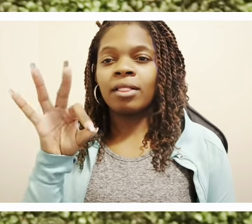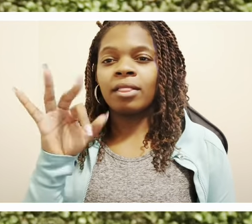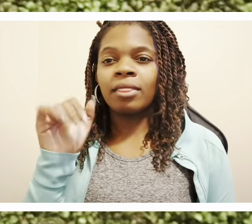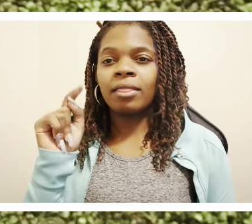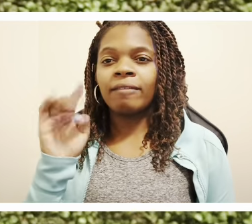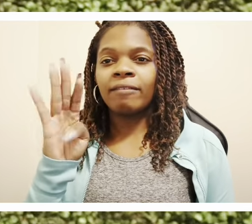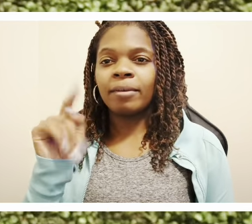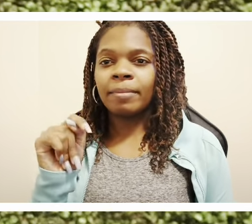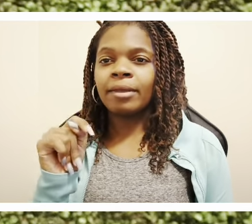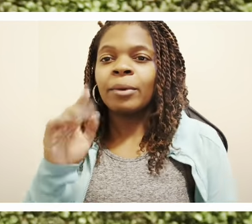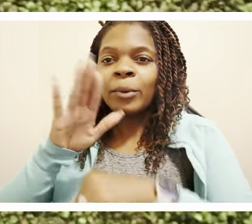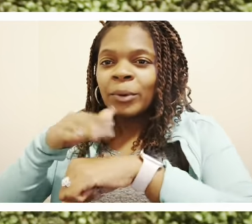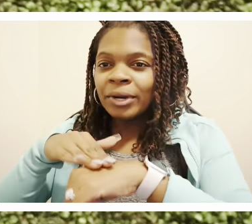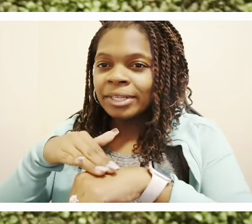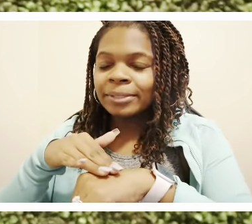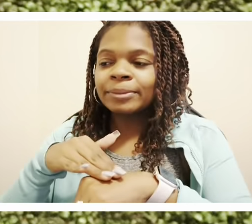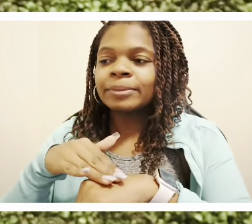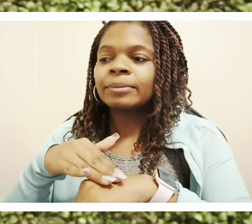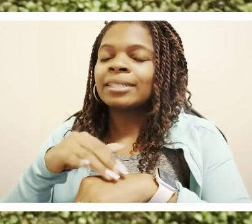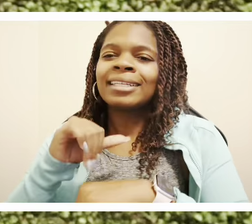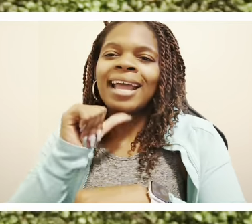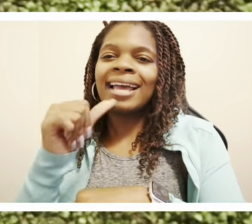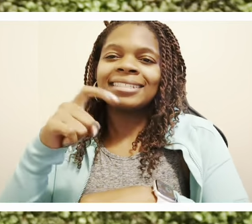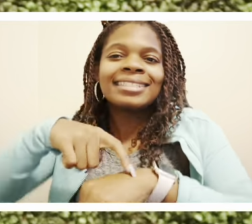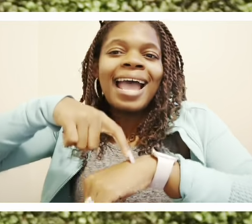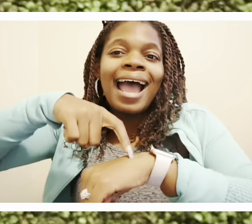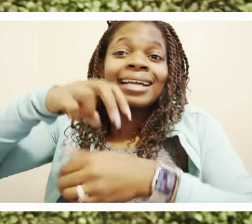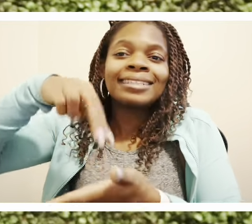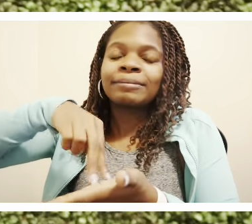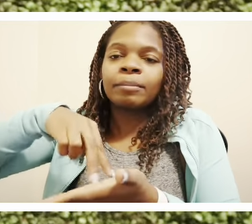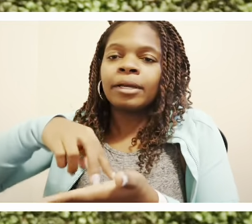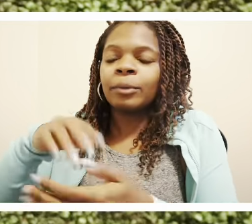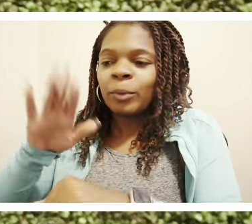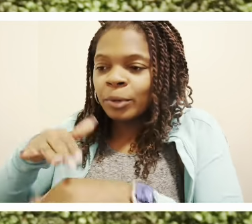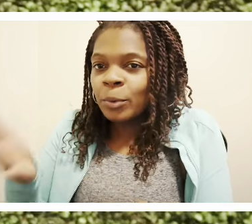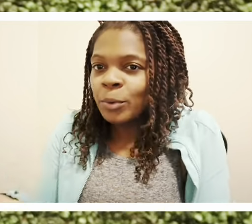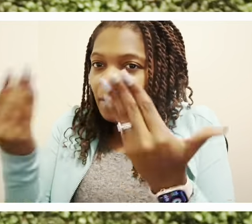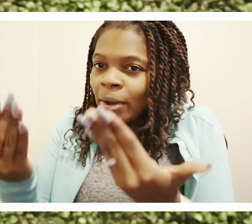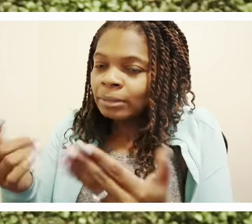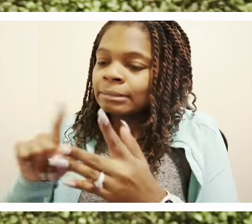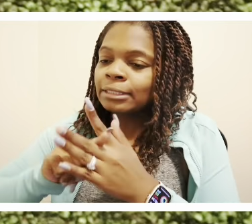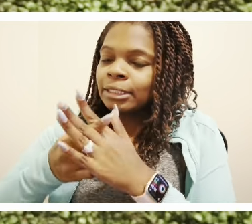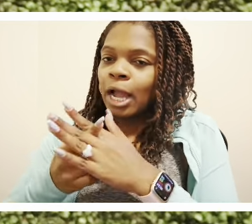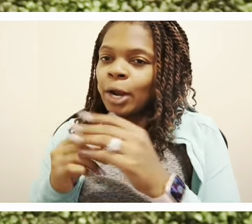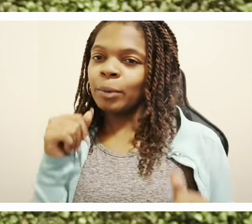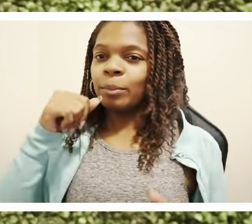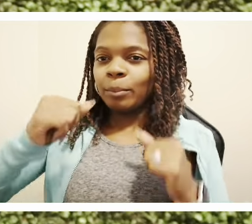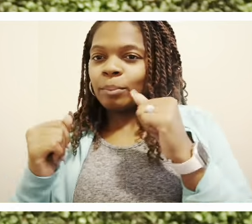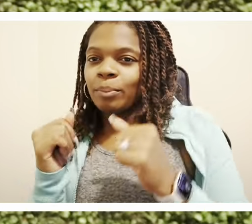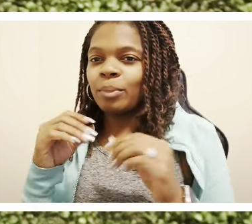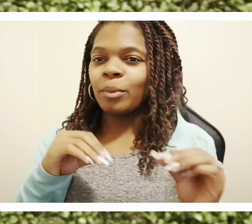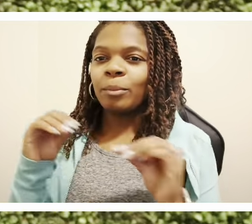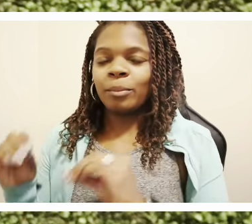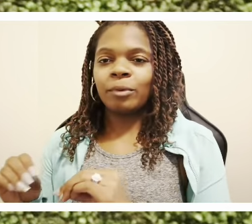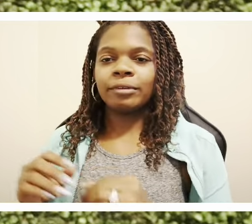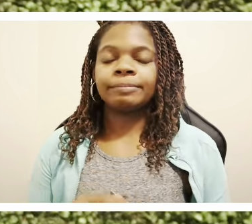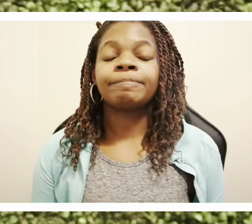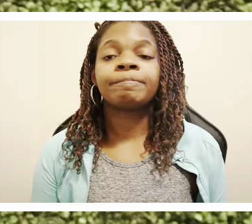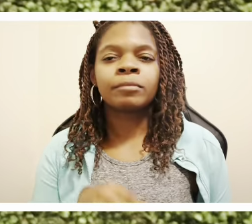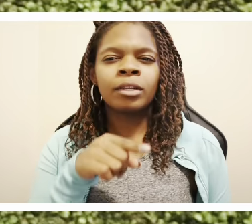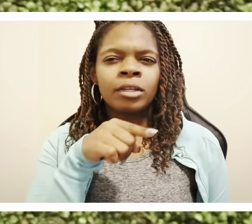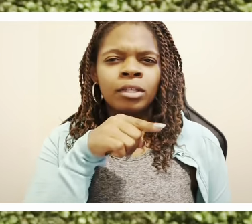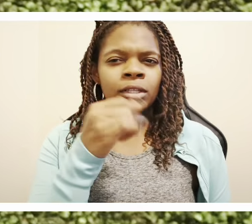of 250, whatever that means. But if I notice if I was continually moving for about 2 to